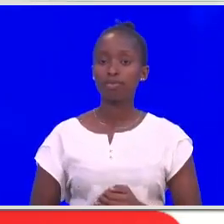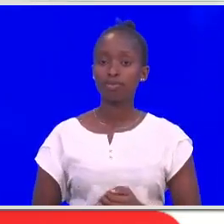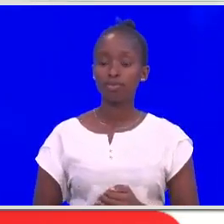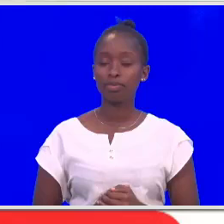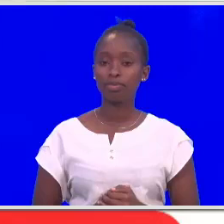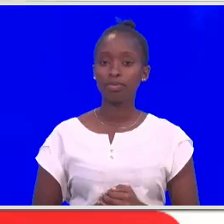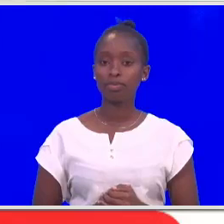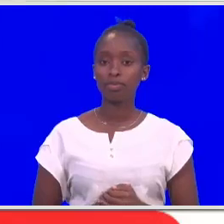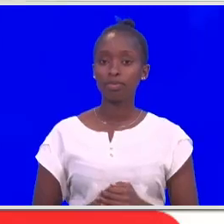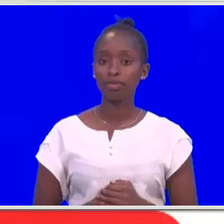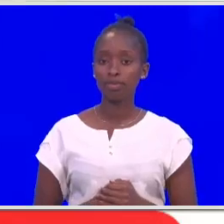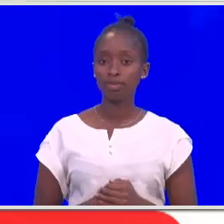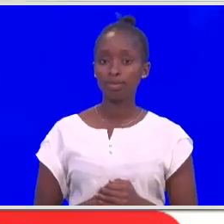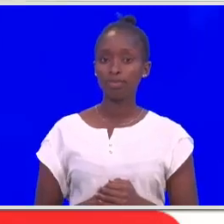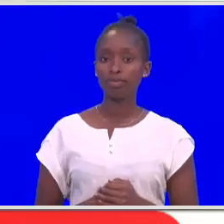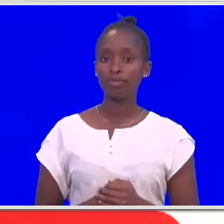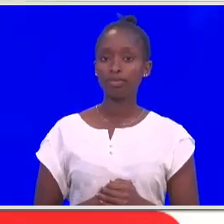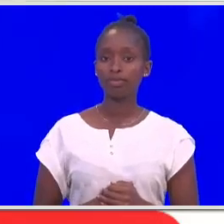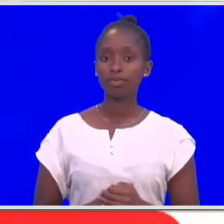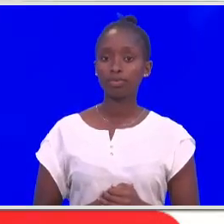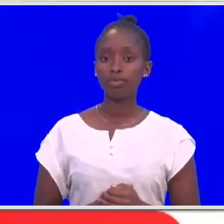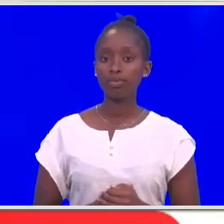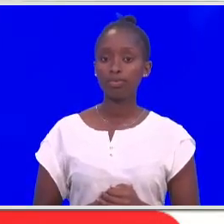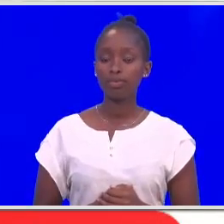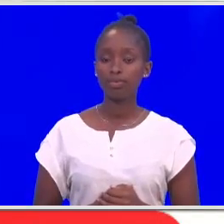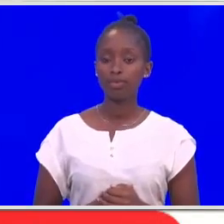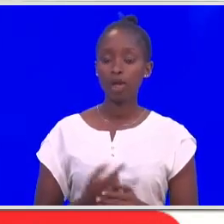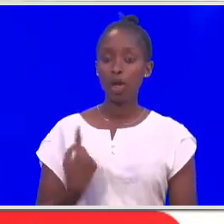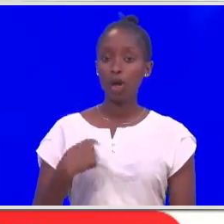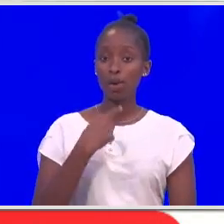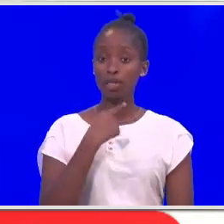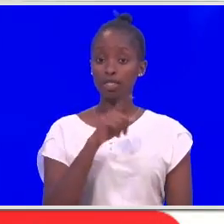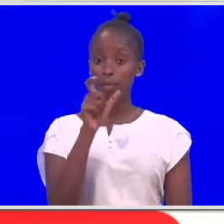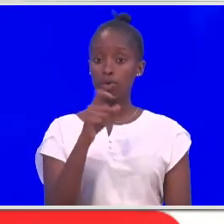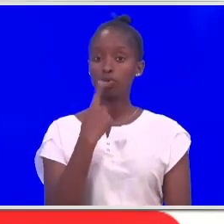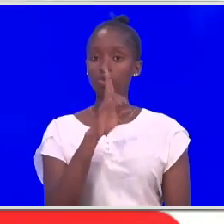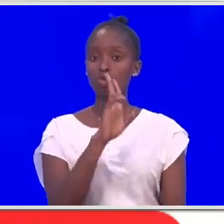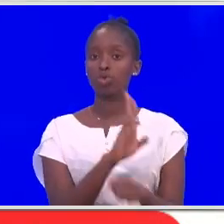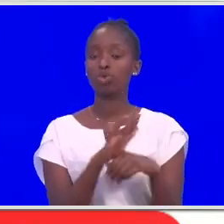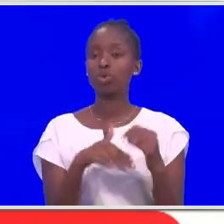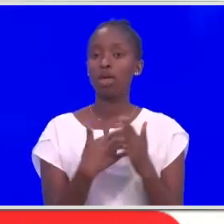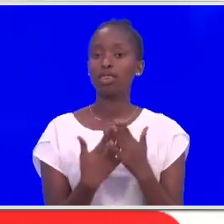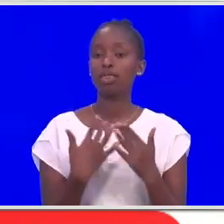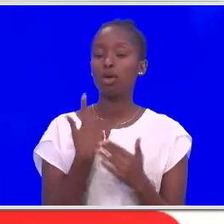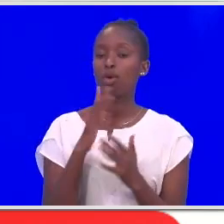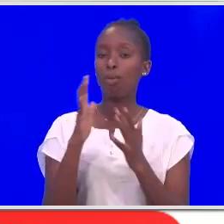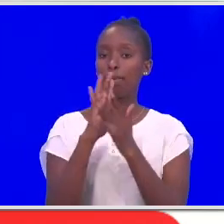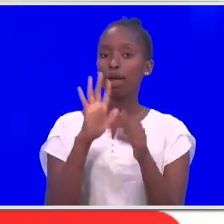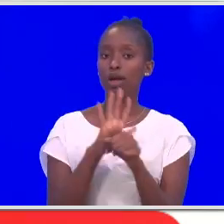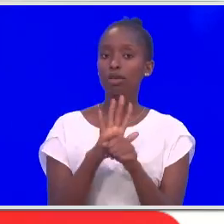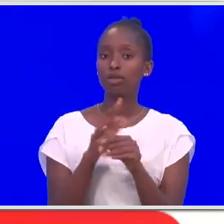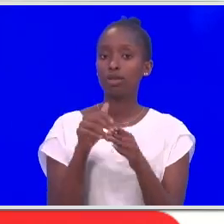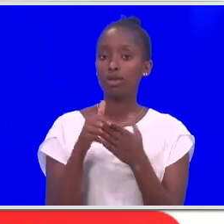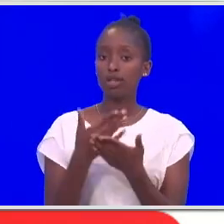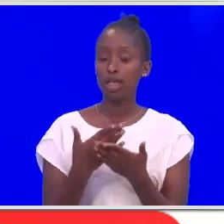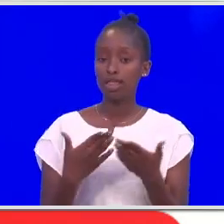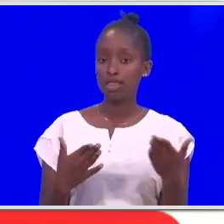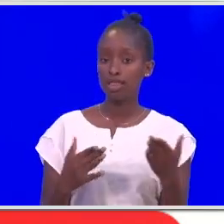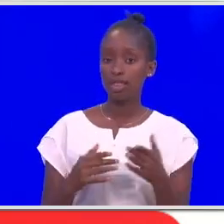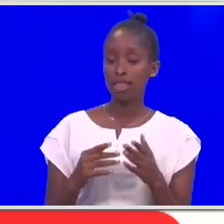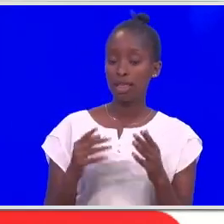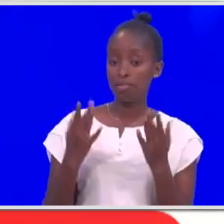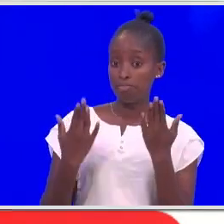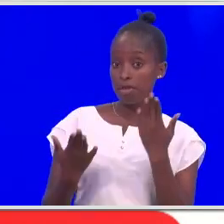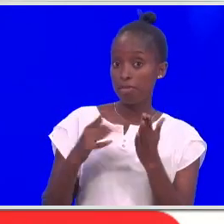We've said the consumer, who is our ultimate shareholder, stakeholder, we've saved them almost 10 billion shillings. You look, for example,